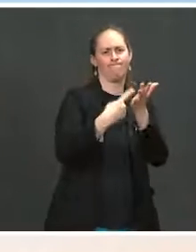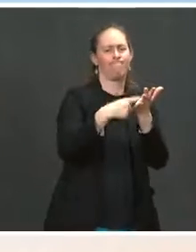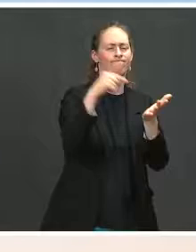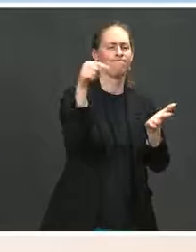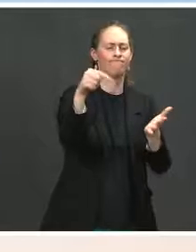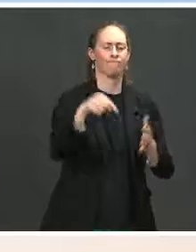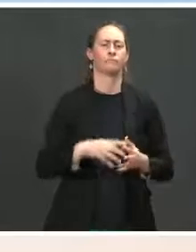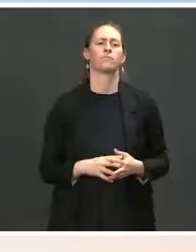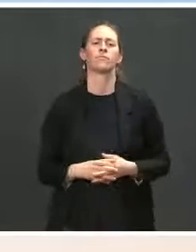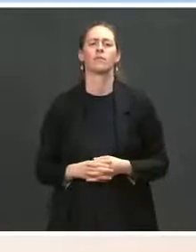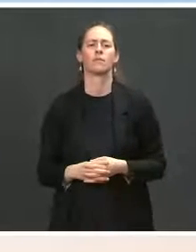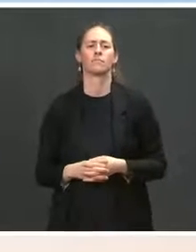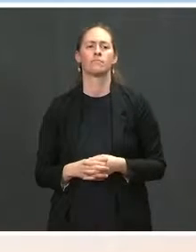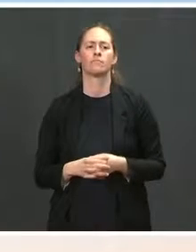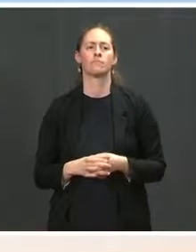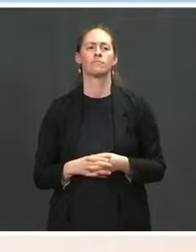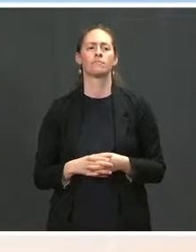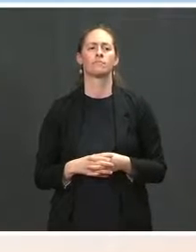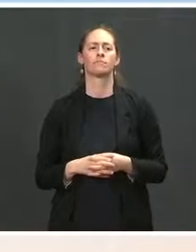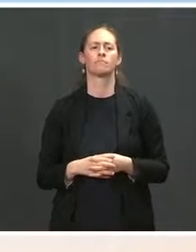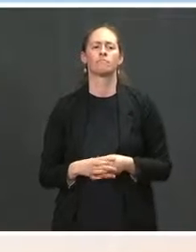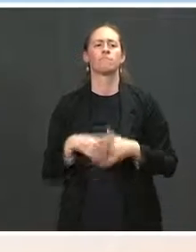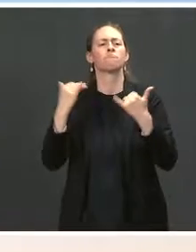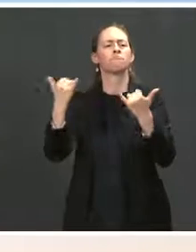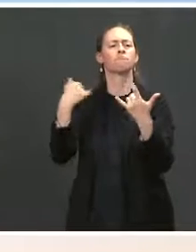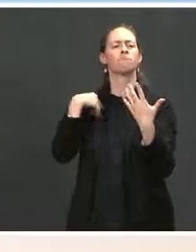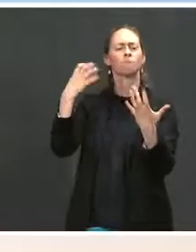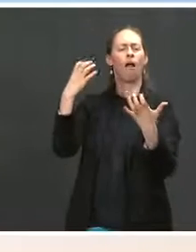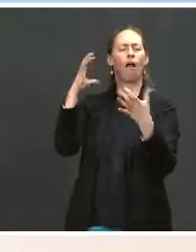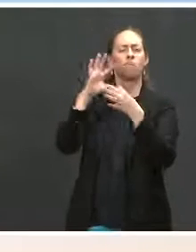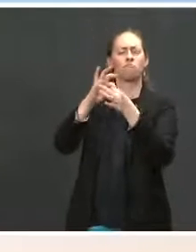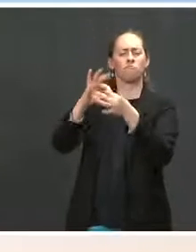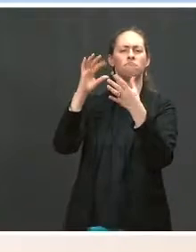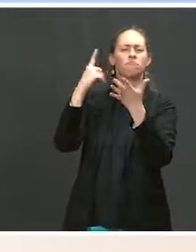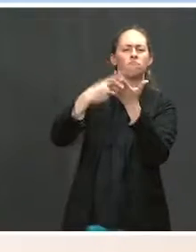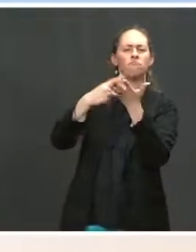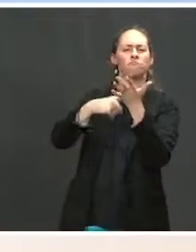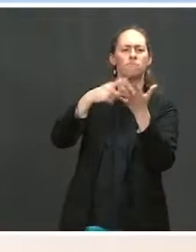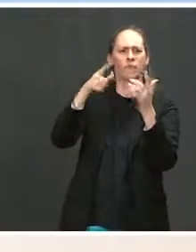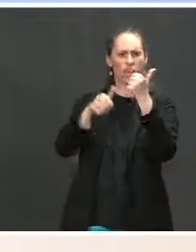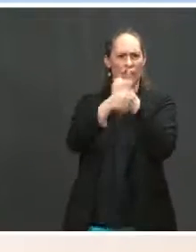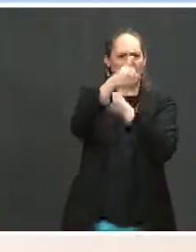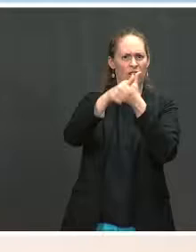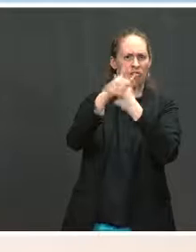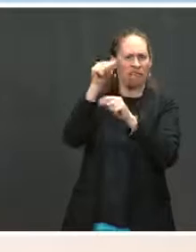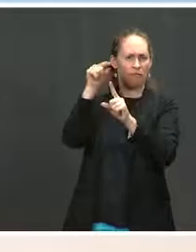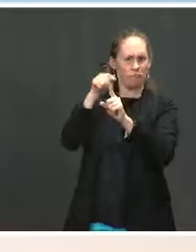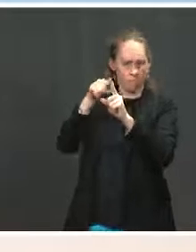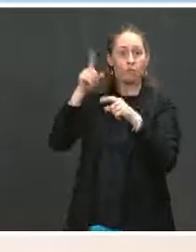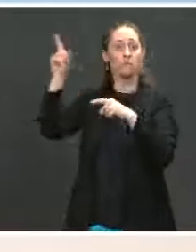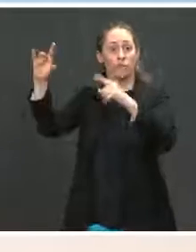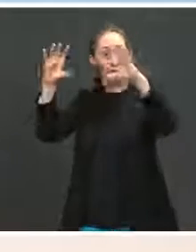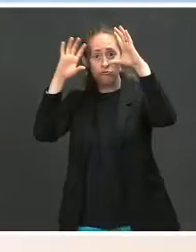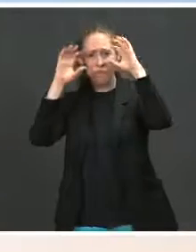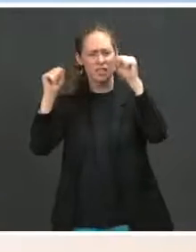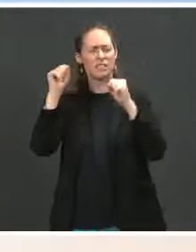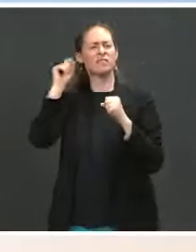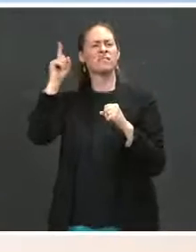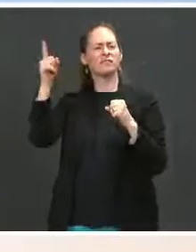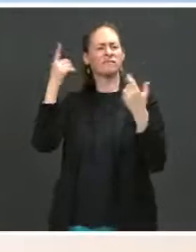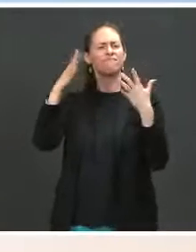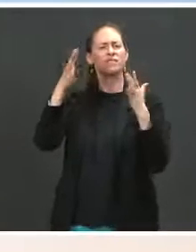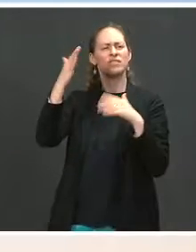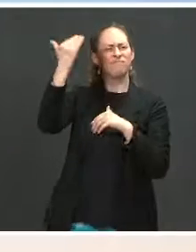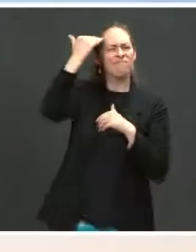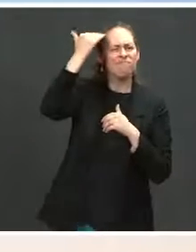Threats Report, if this wasn't sugar-coated to the president, then clearly he's aware of the possibility that Kabul could fall at some point in the next couple of years